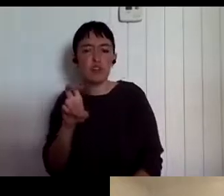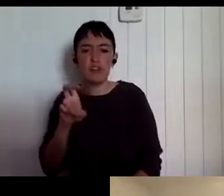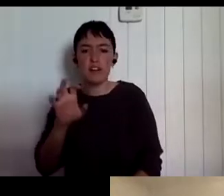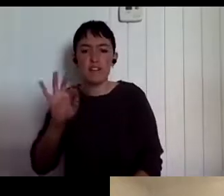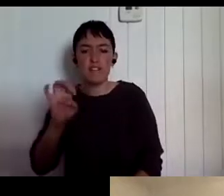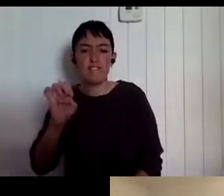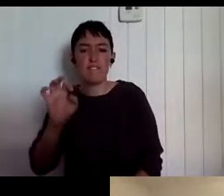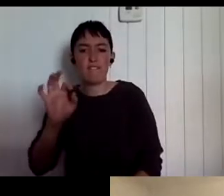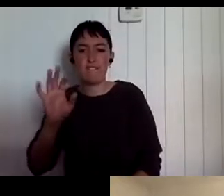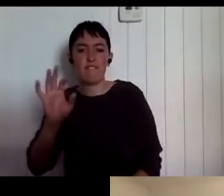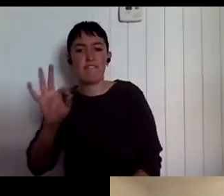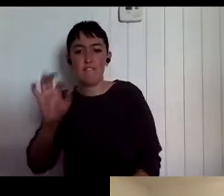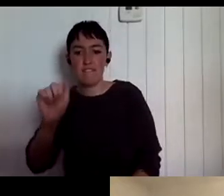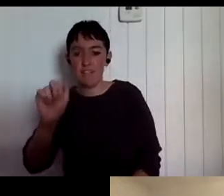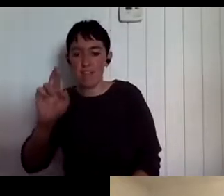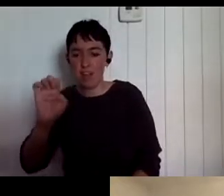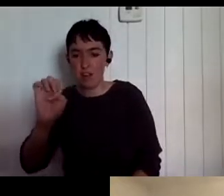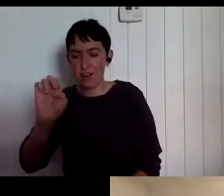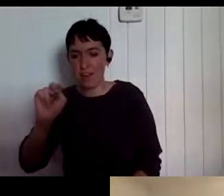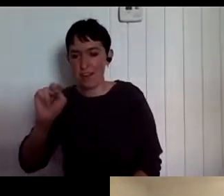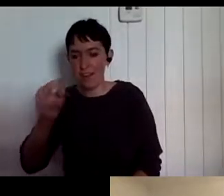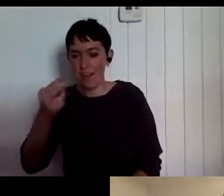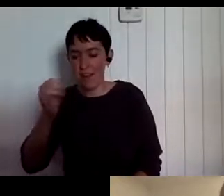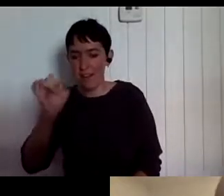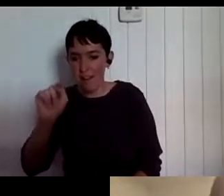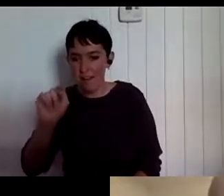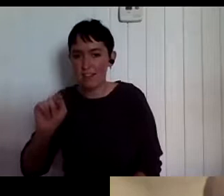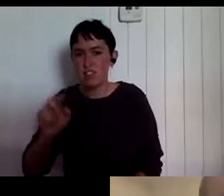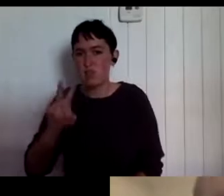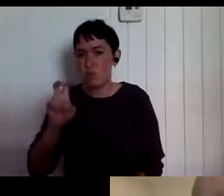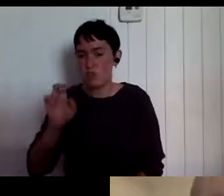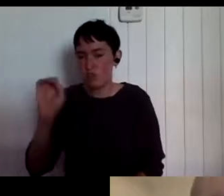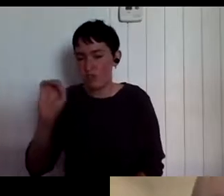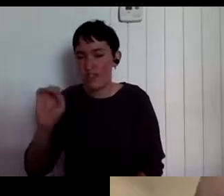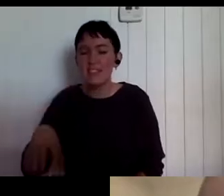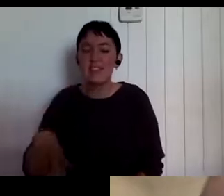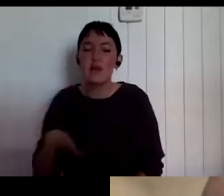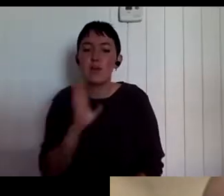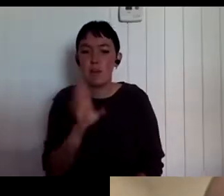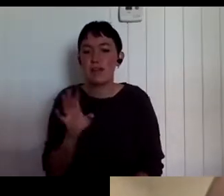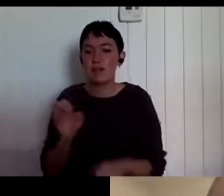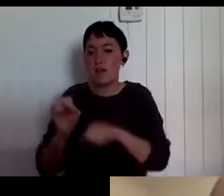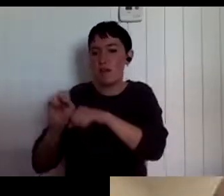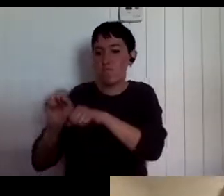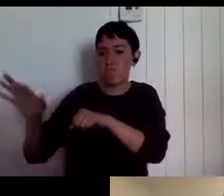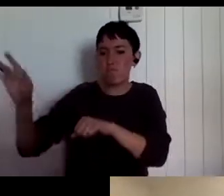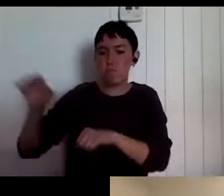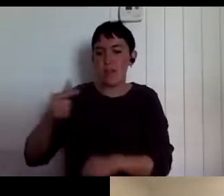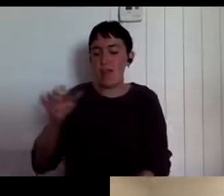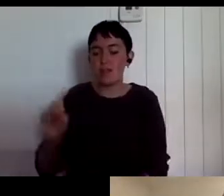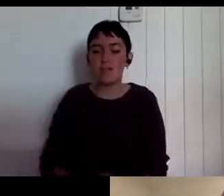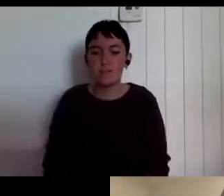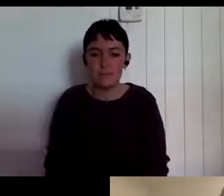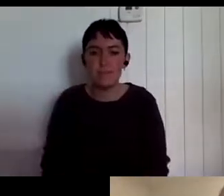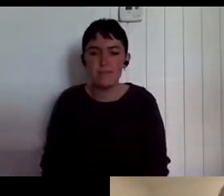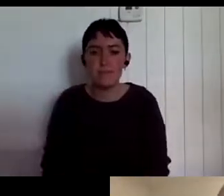car. So it's typically going to be, it's going to be a gas coming out of the car. Cool. We've got another really